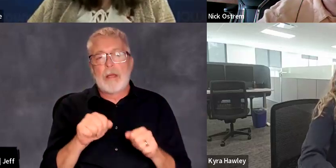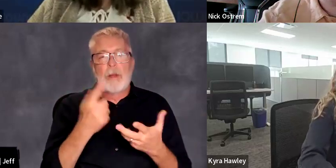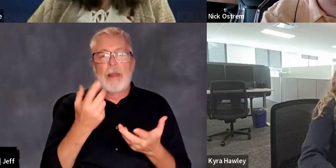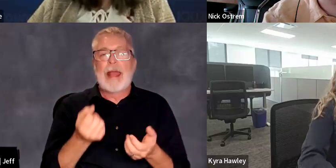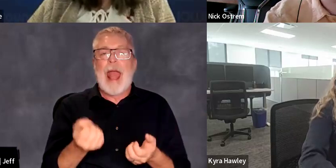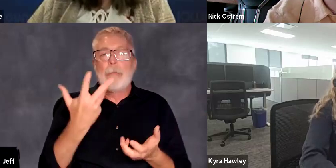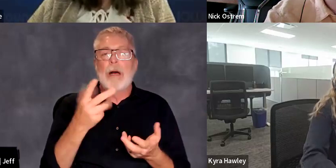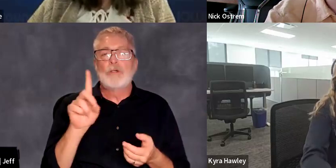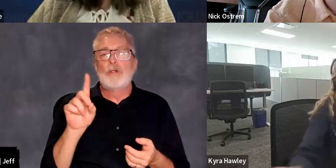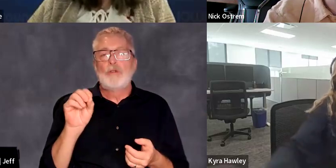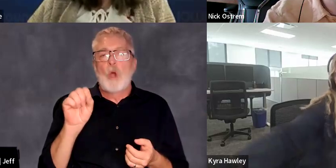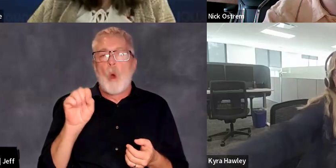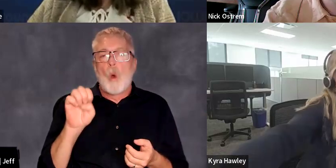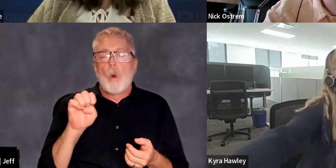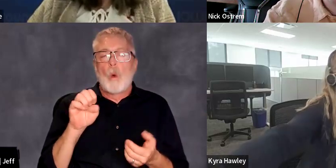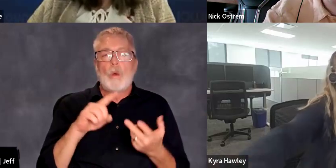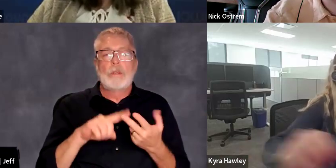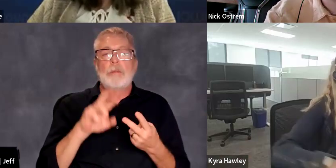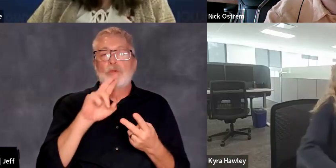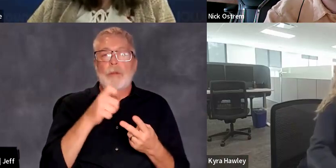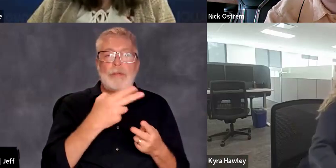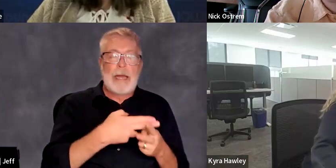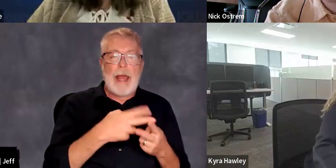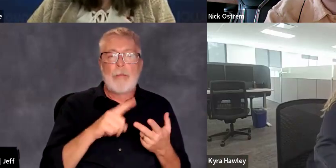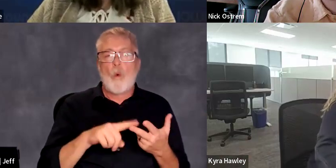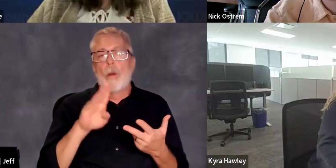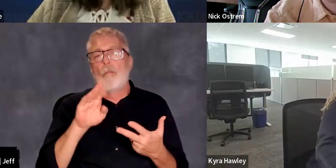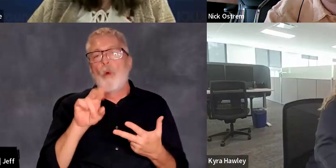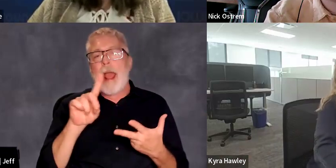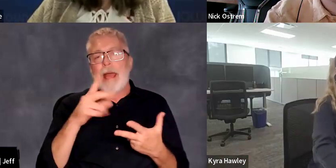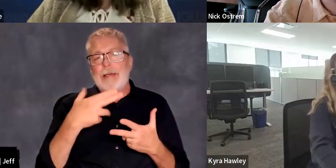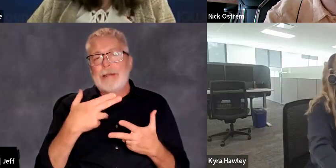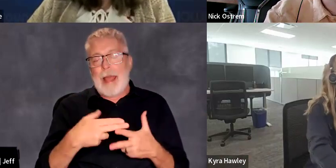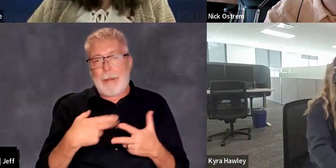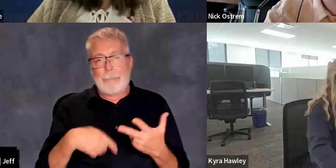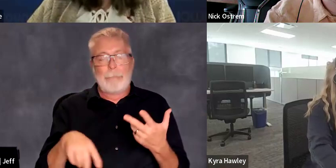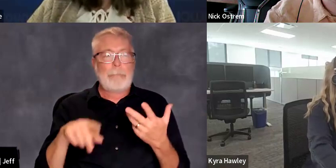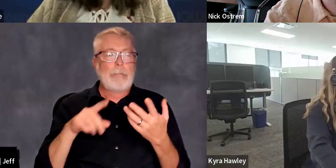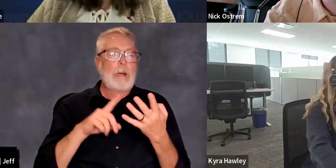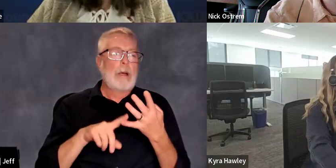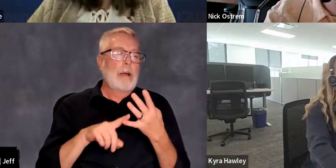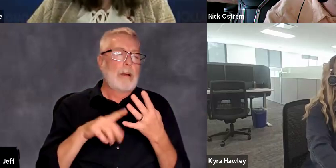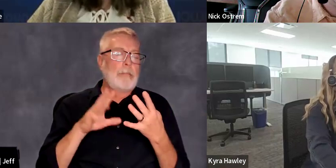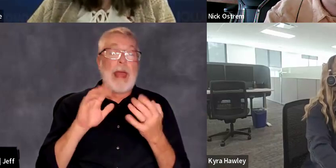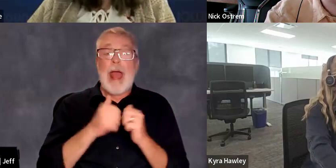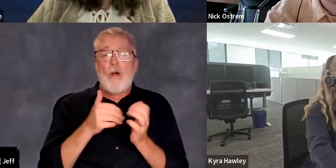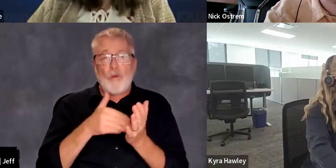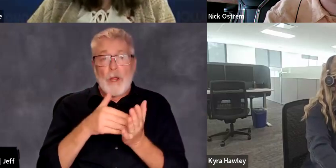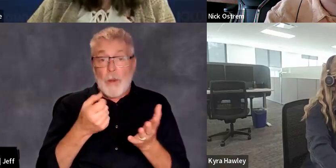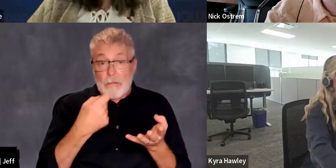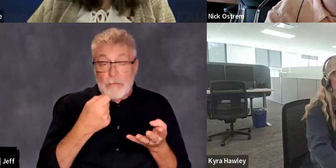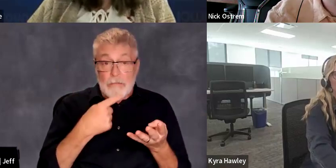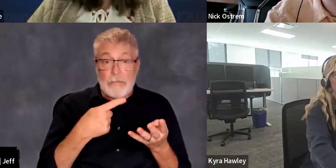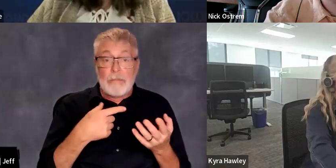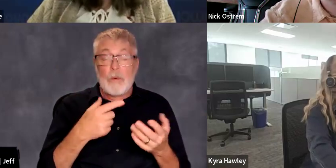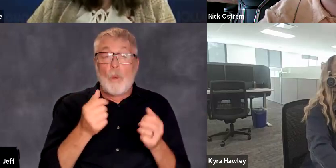you're taking. You want to make sure you're including the prescription name, the brand name. You want to make sure you're including how often you take it, if you need to